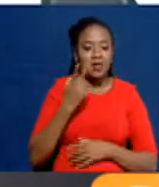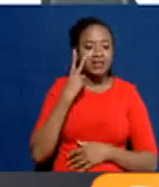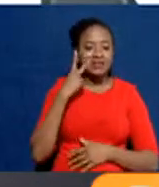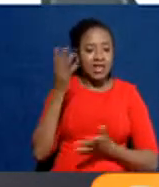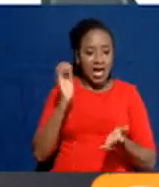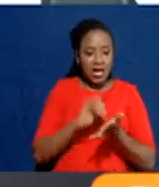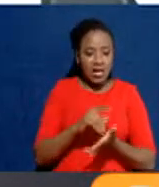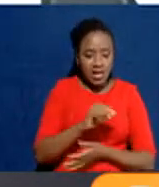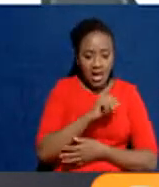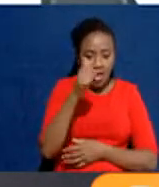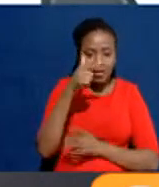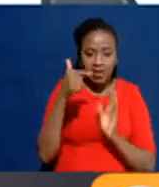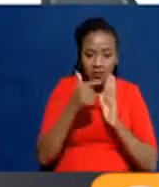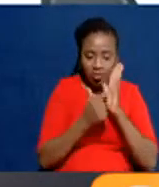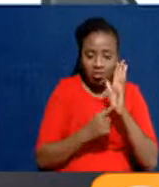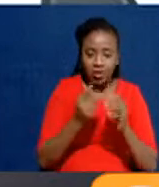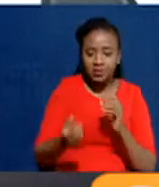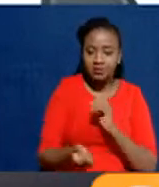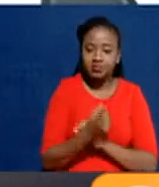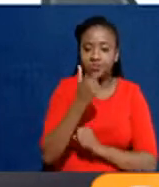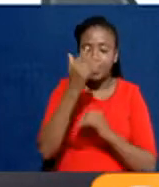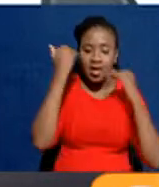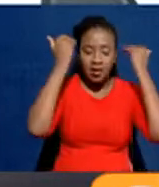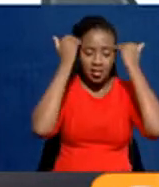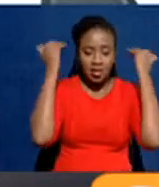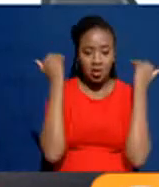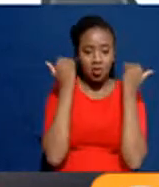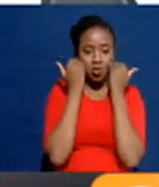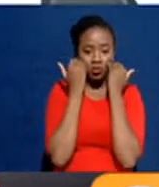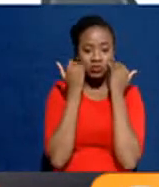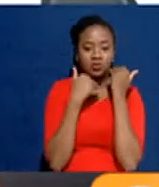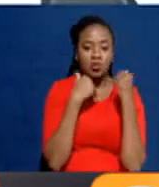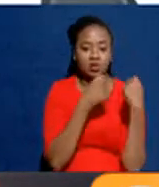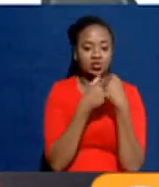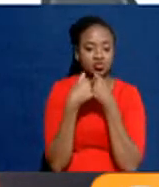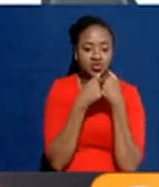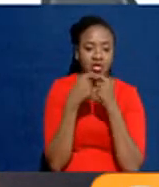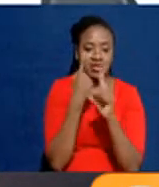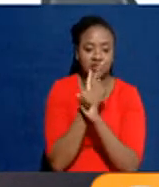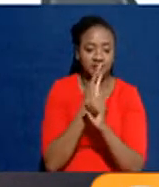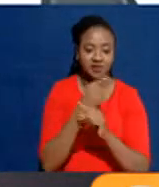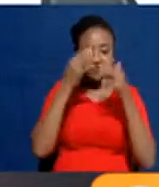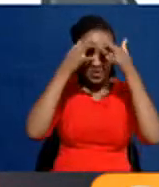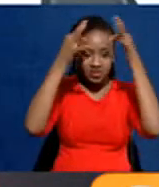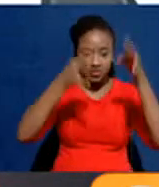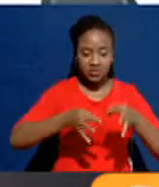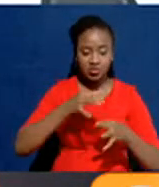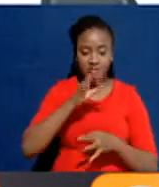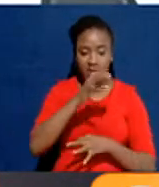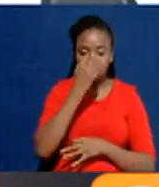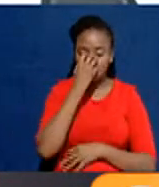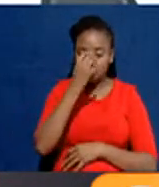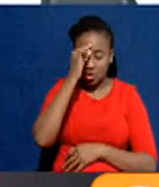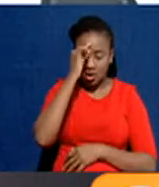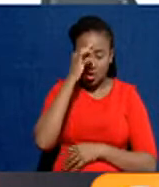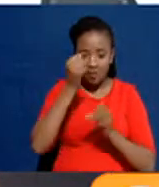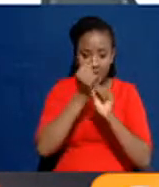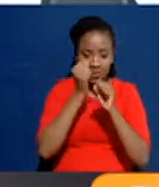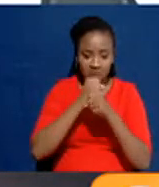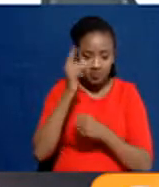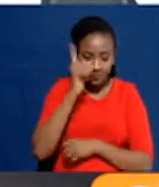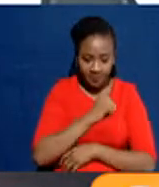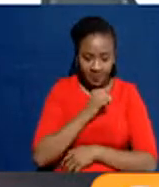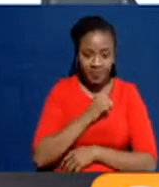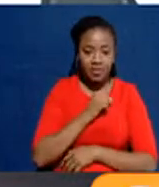that is coming up in the courts, particularly now challenging decisions that have been made by this administration. And that is of